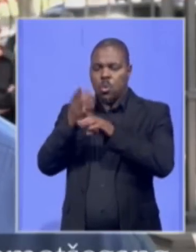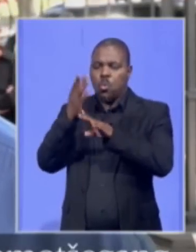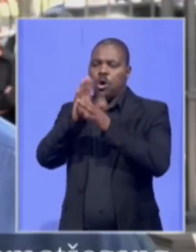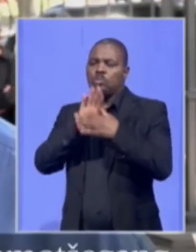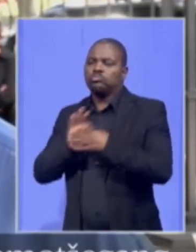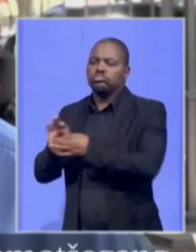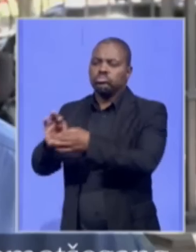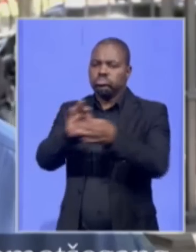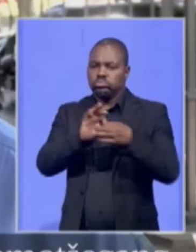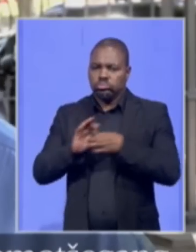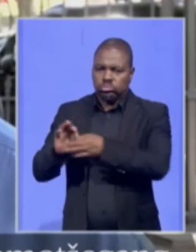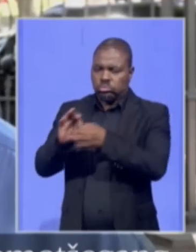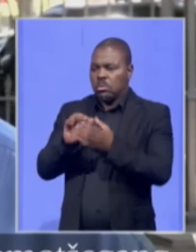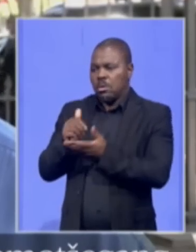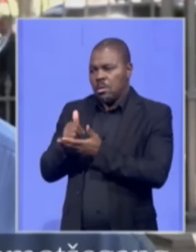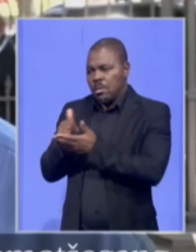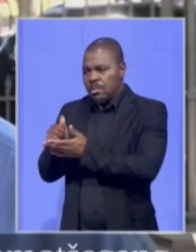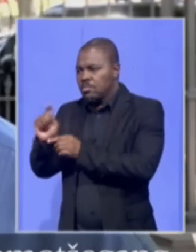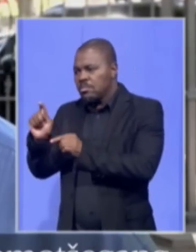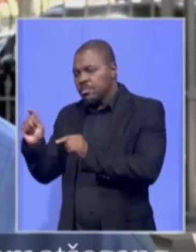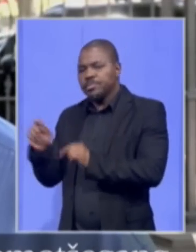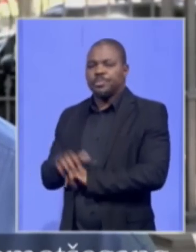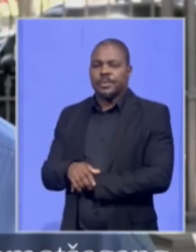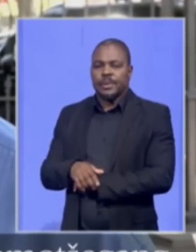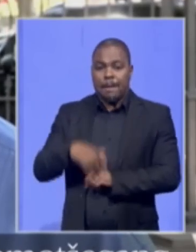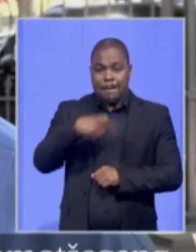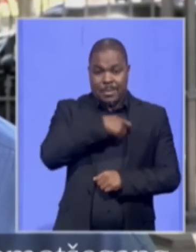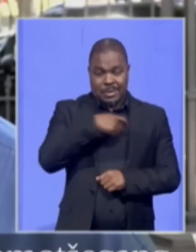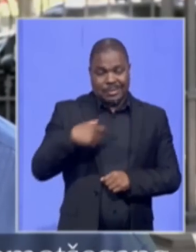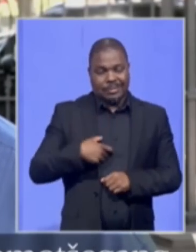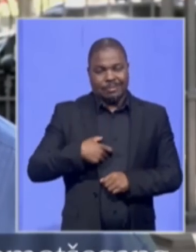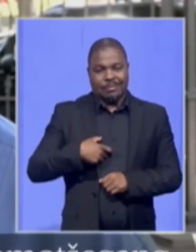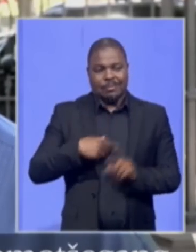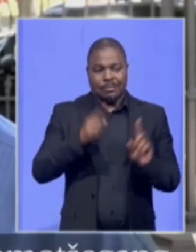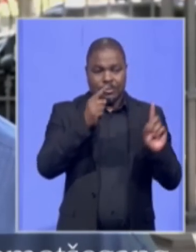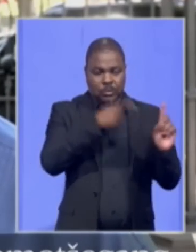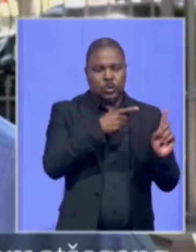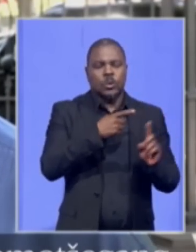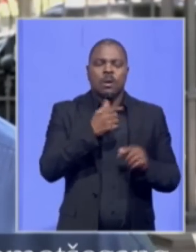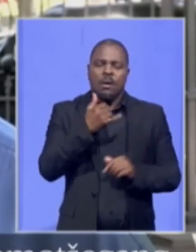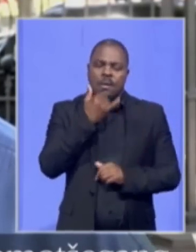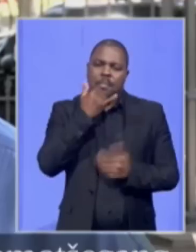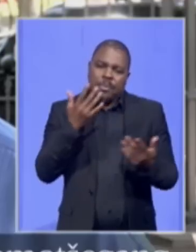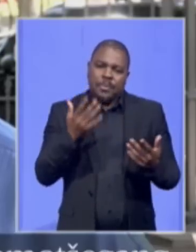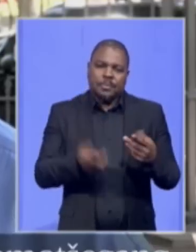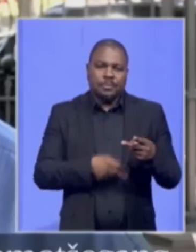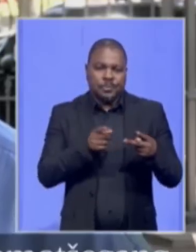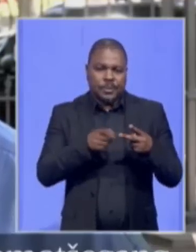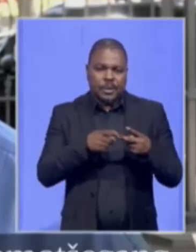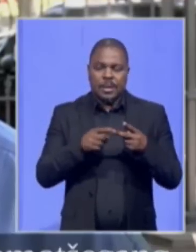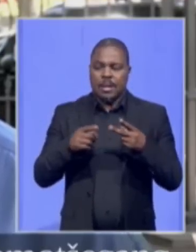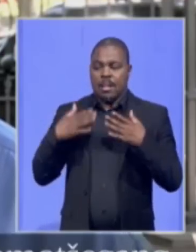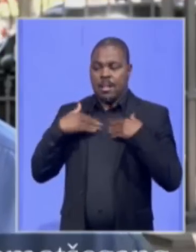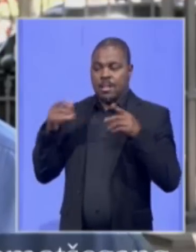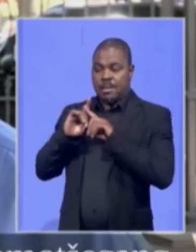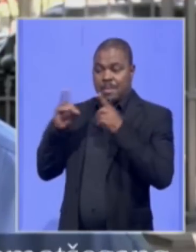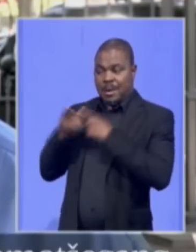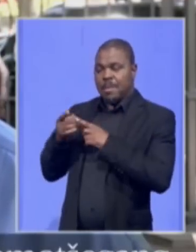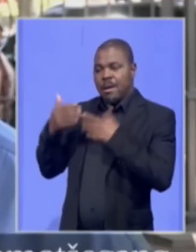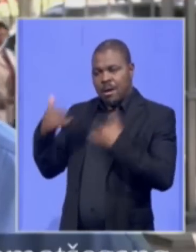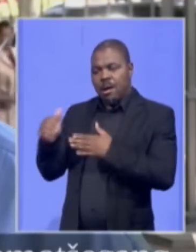respond to this tragedy. The President is pleased that the Department of Health